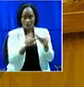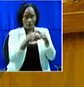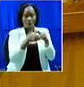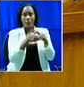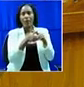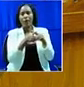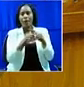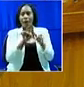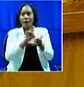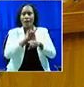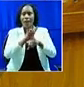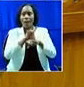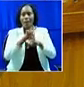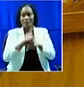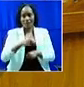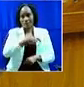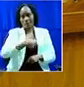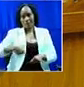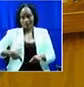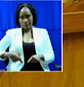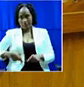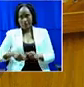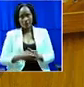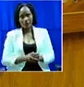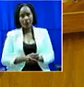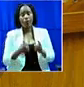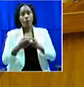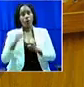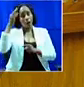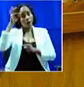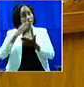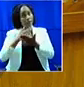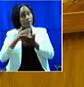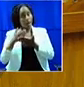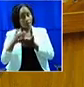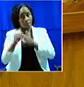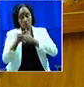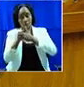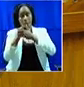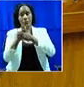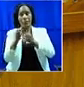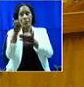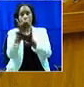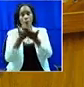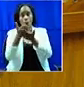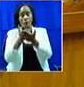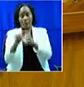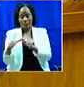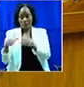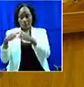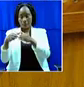Group. From government side, leading the economic cluster, I'd like to